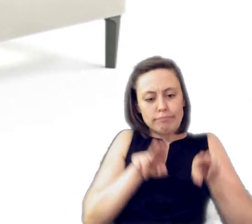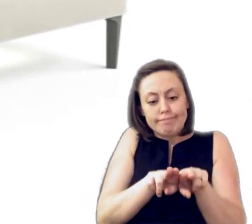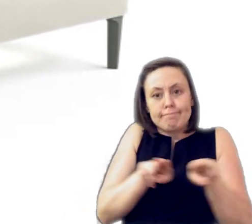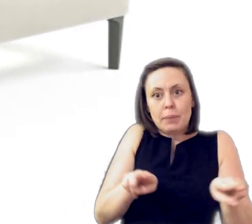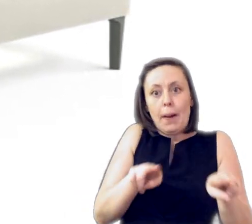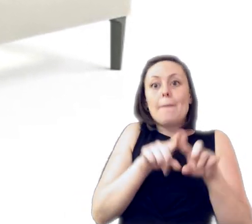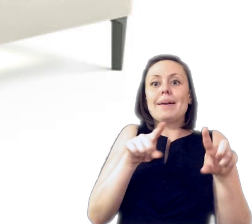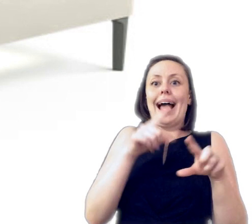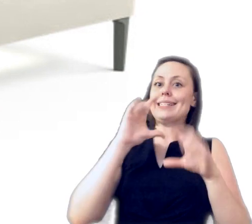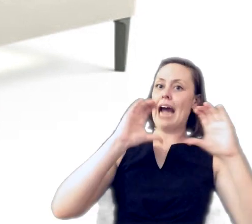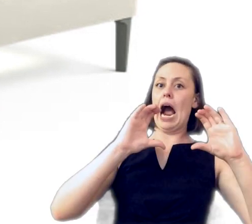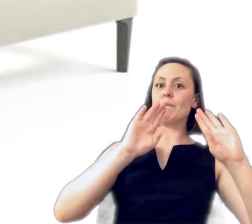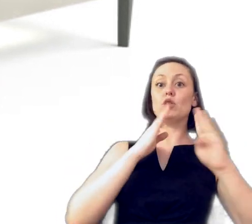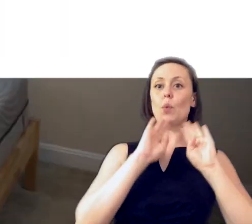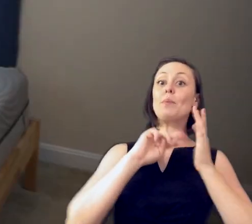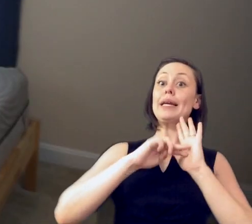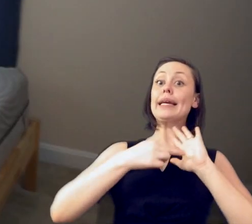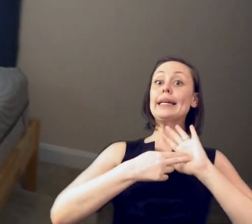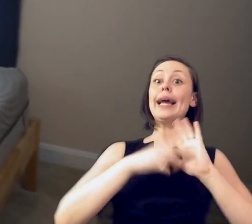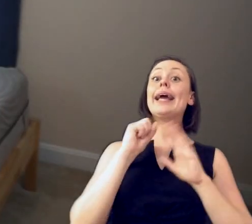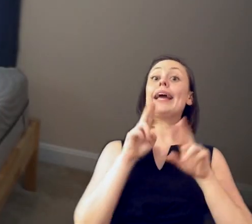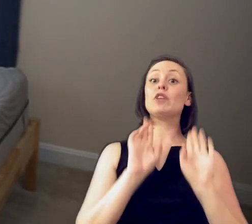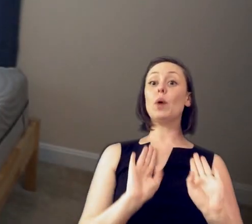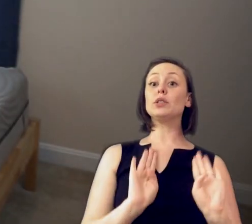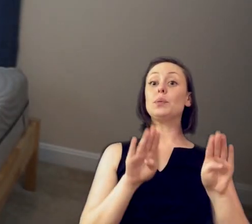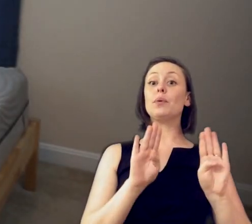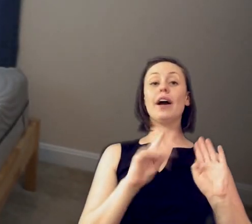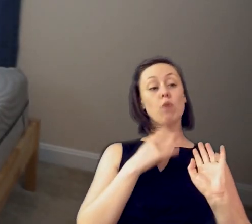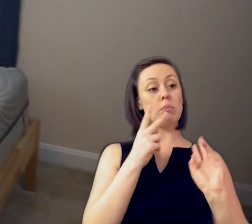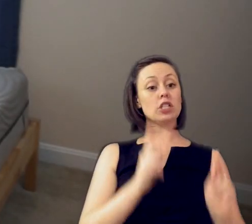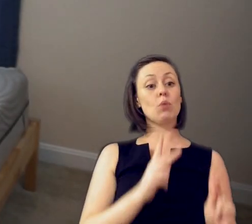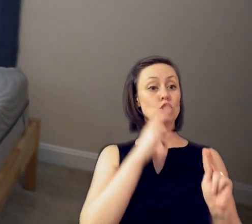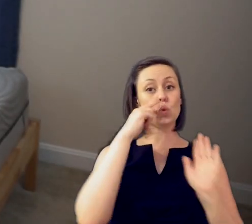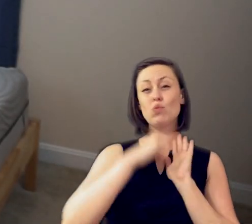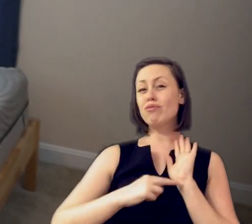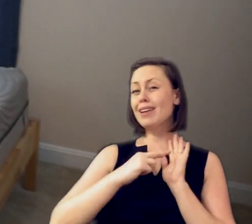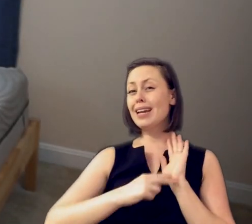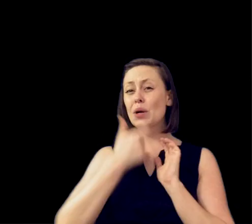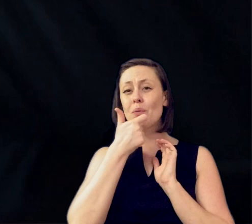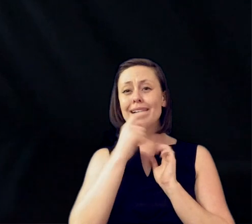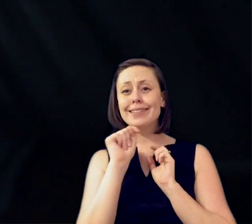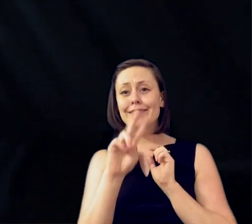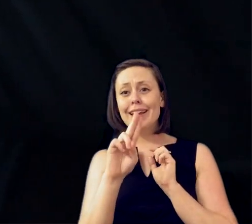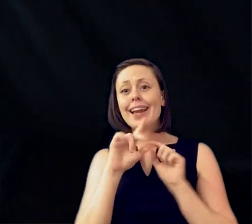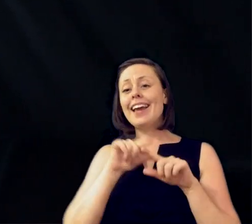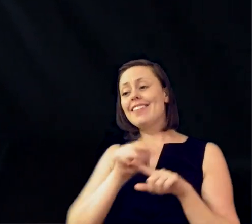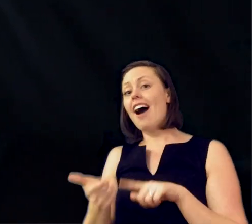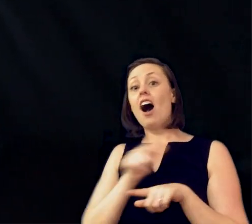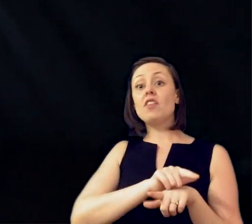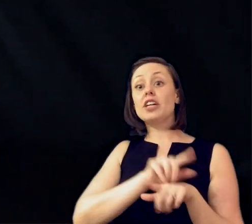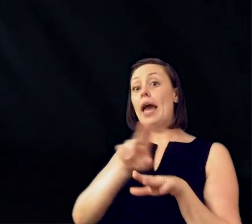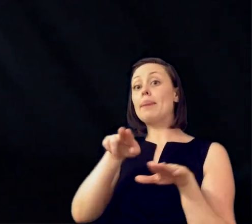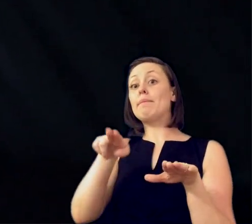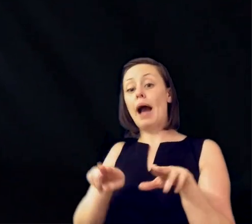just the top portion of the bed, so that if one individual wants to read or still watch television, the other can have